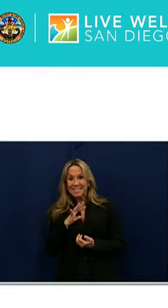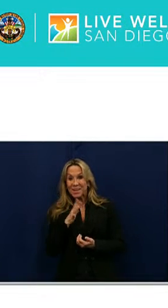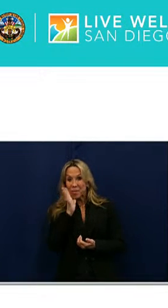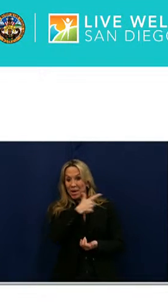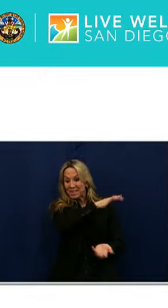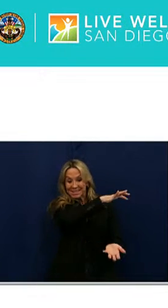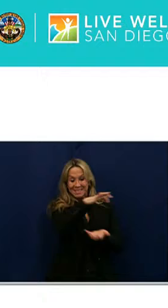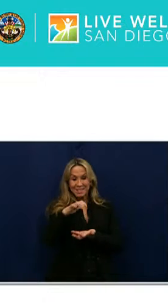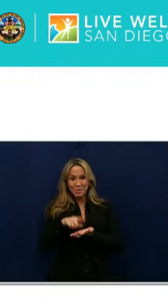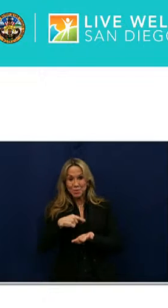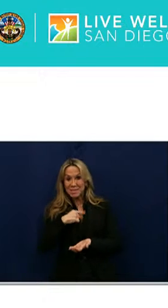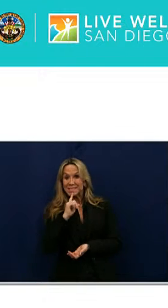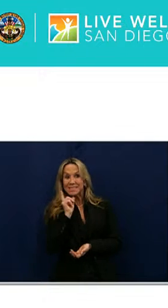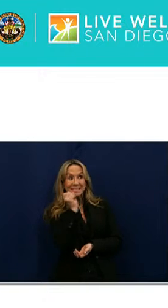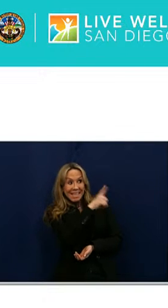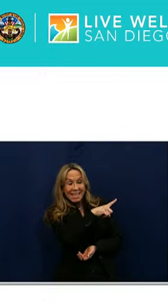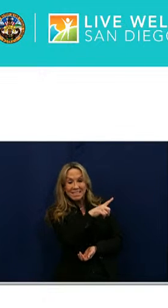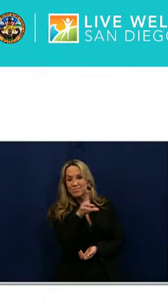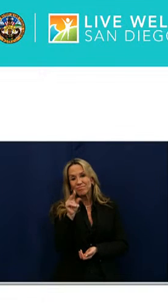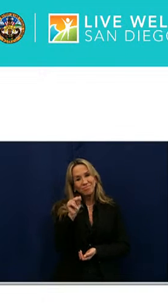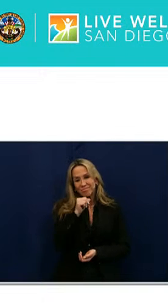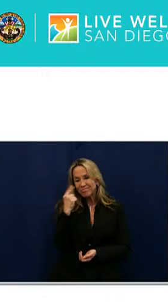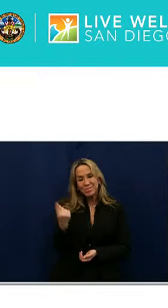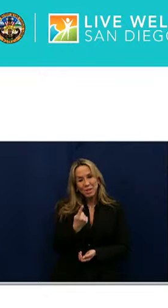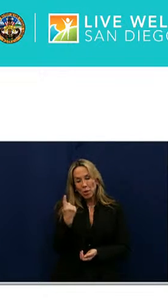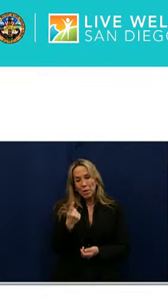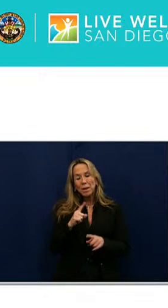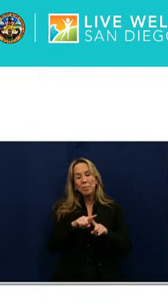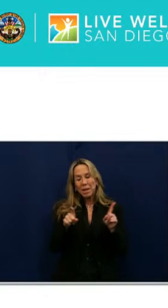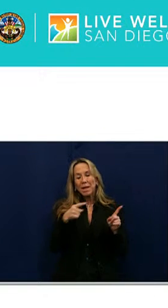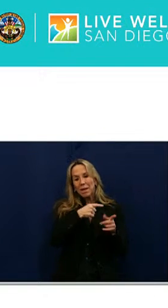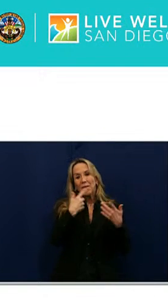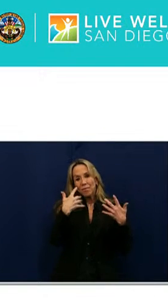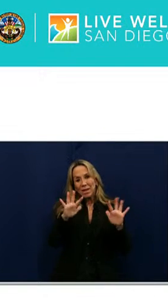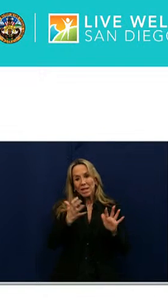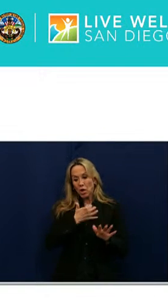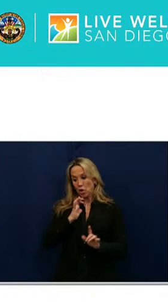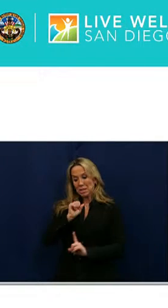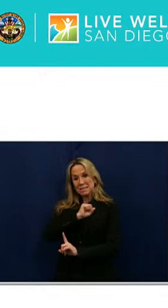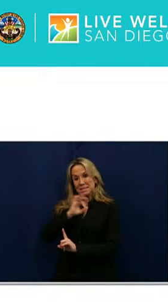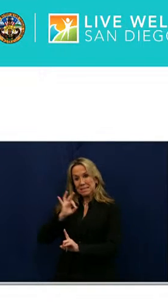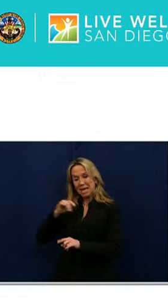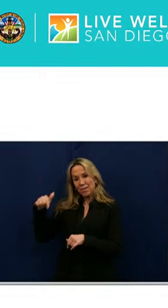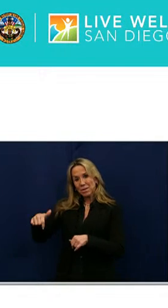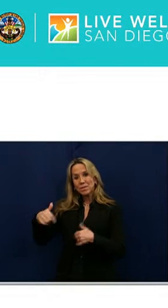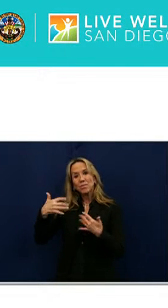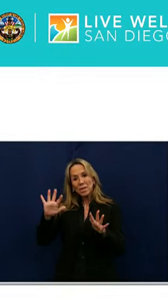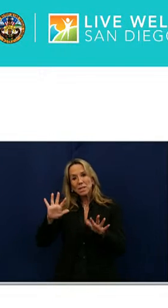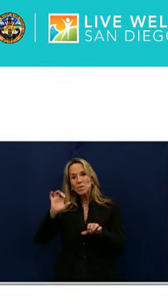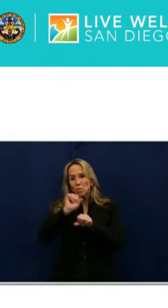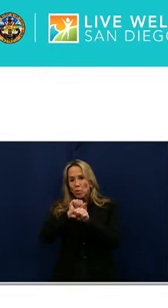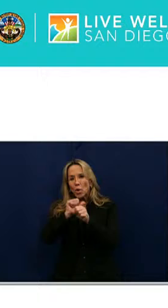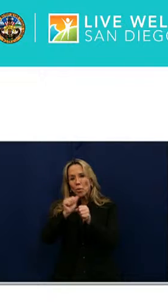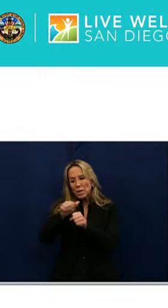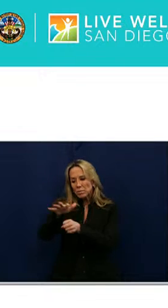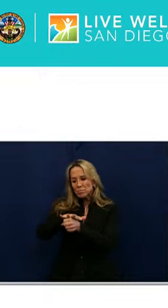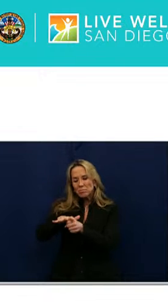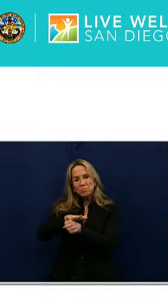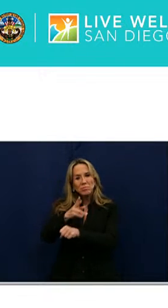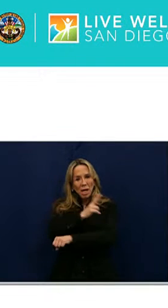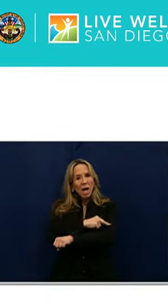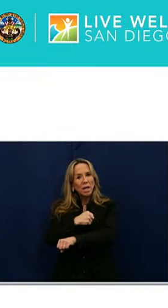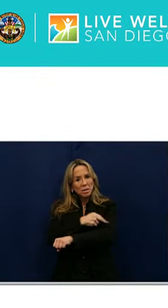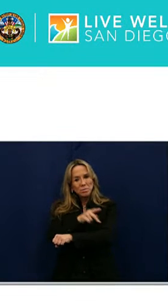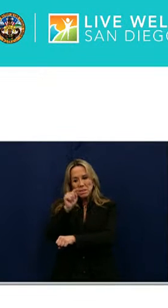get that. But that has already been conducted by our staff, working with the local hospitals,